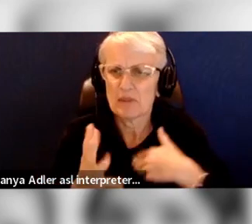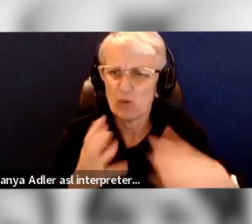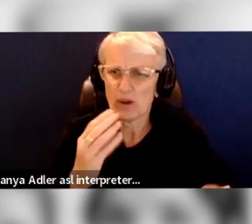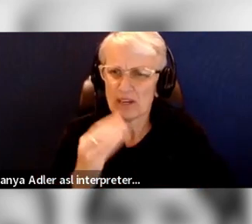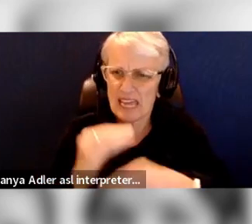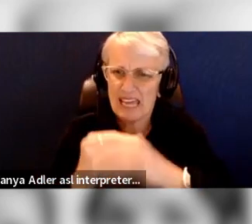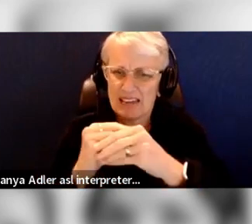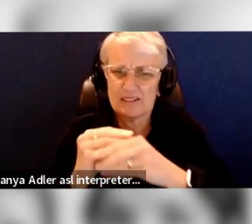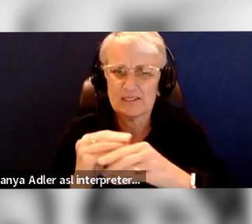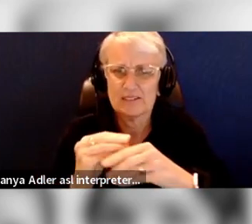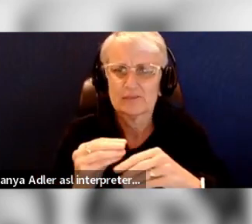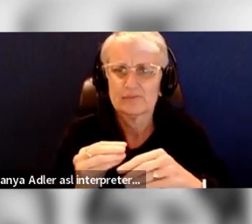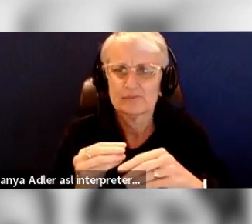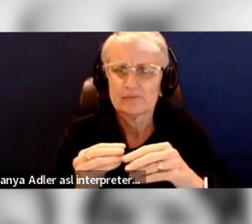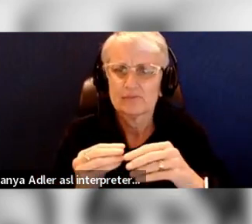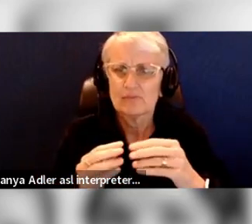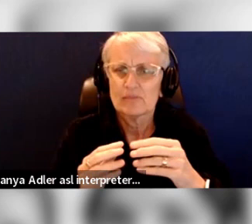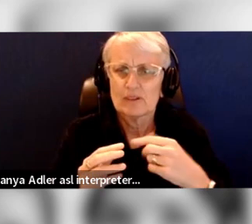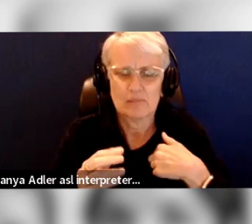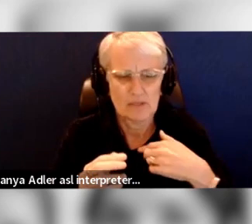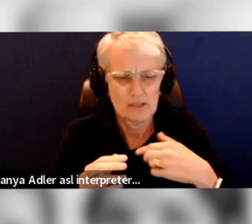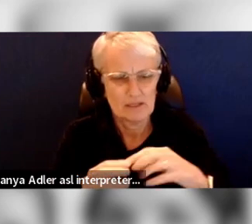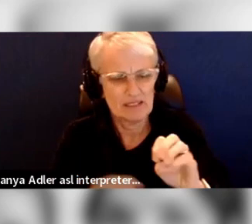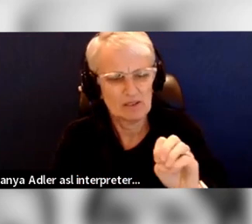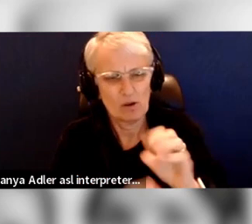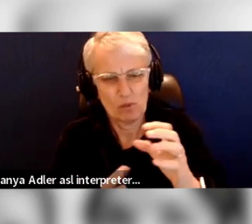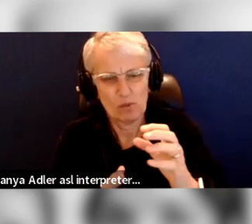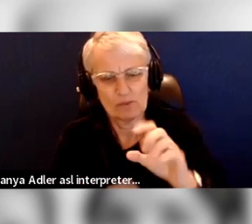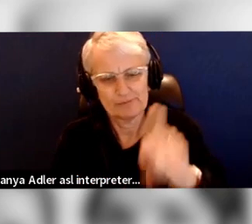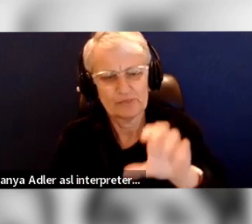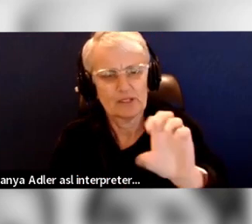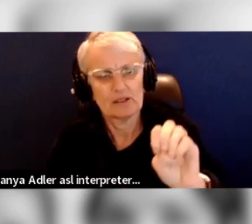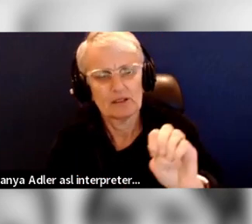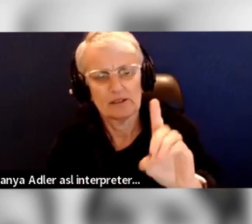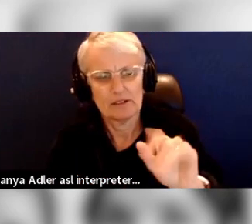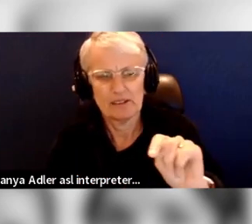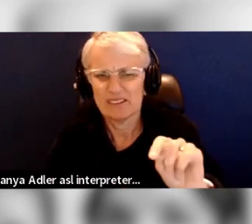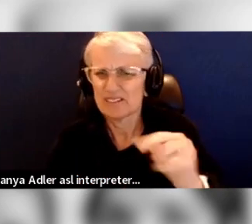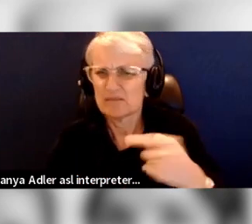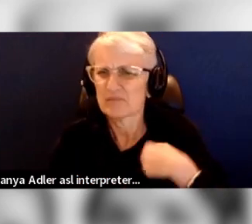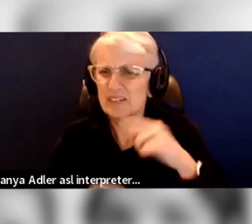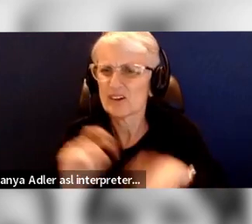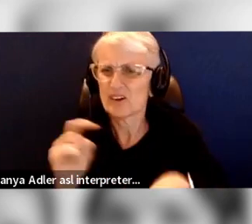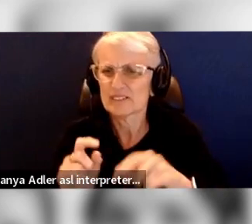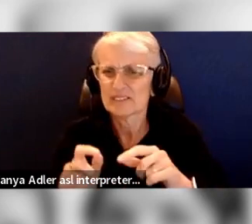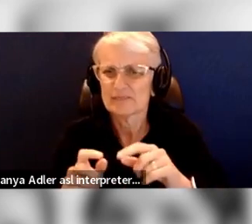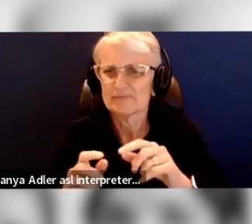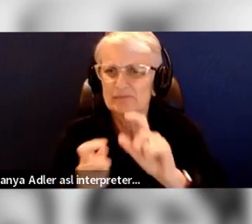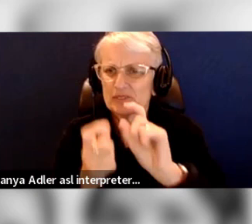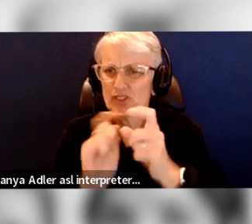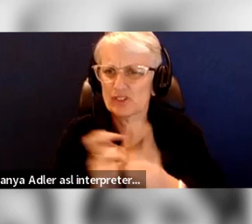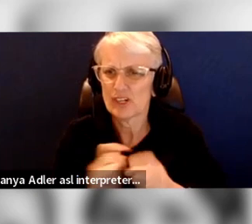I was just reviewing it again. But when I click on edit, it doesn't let me edit all the fields. Is